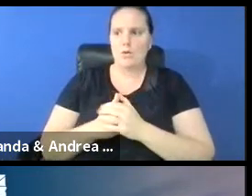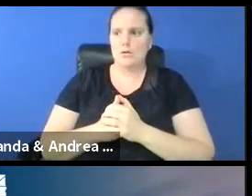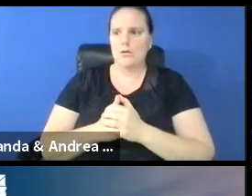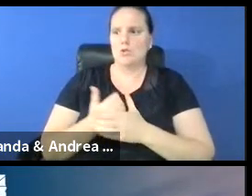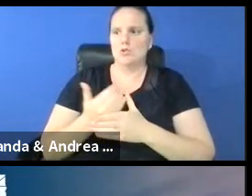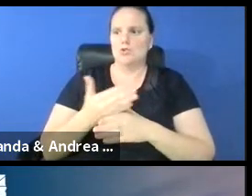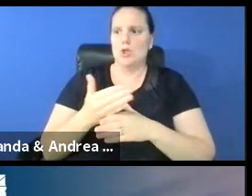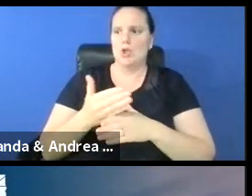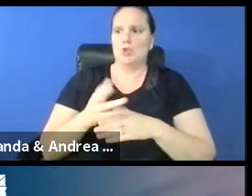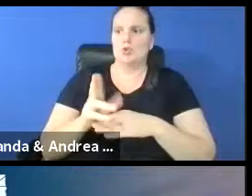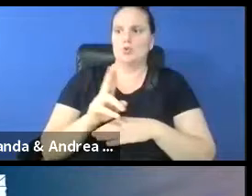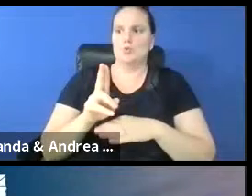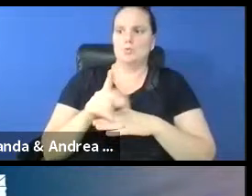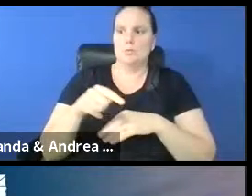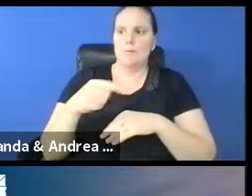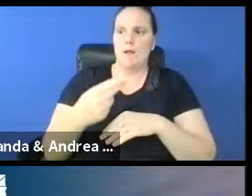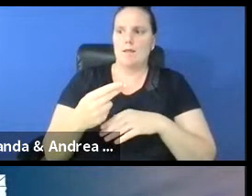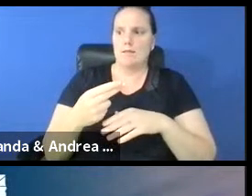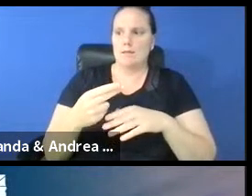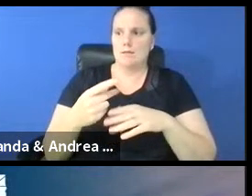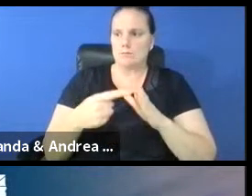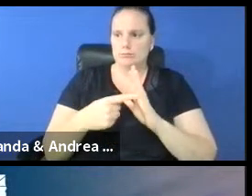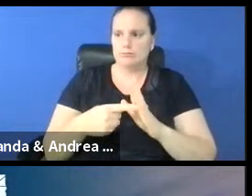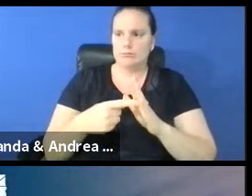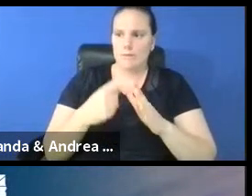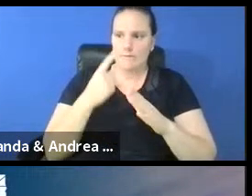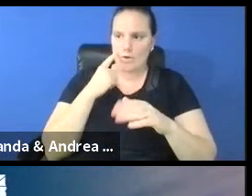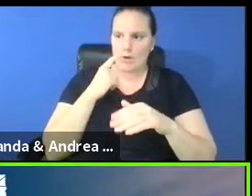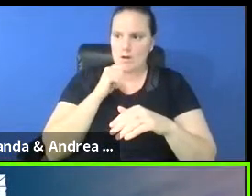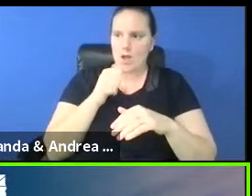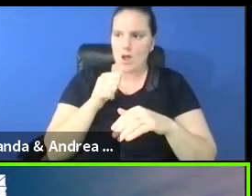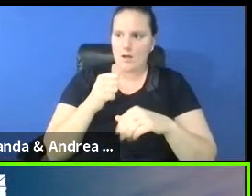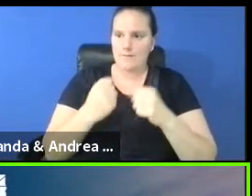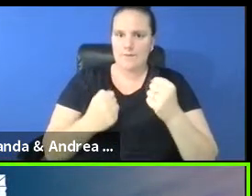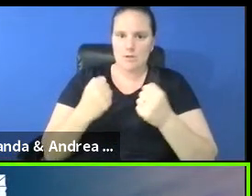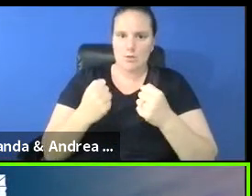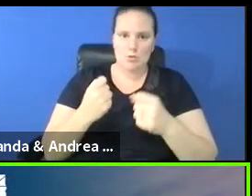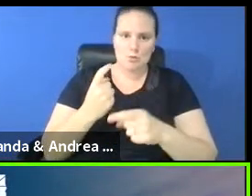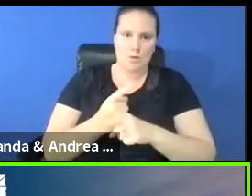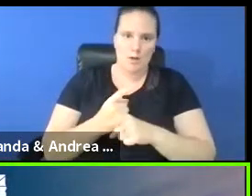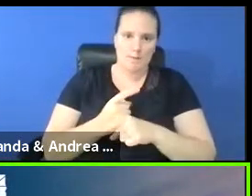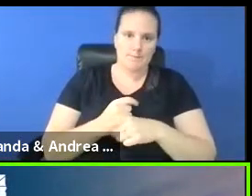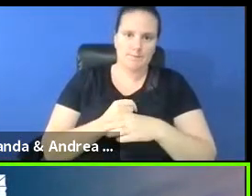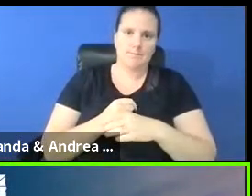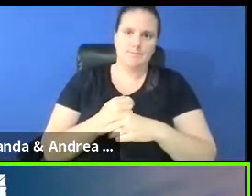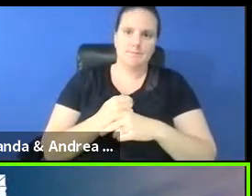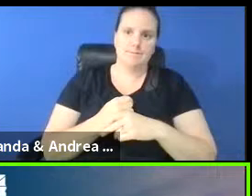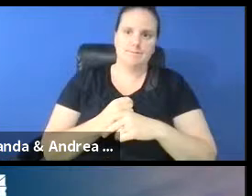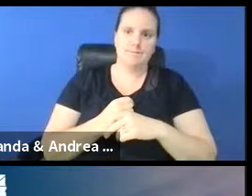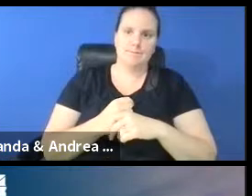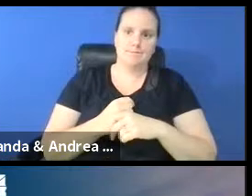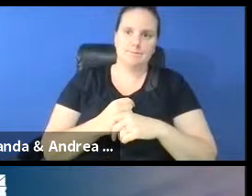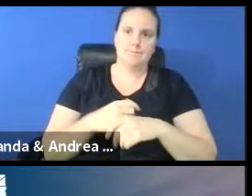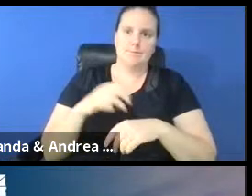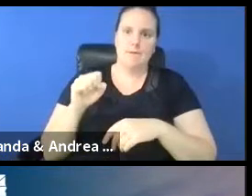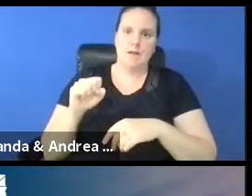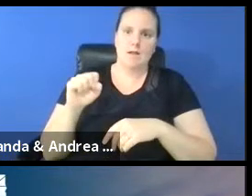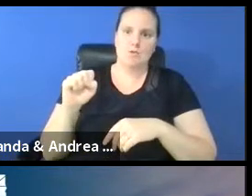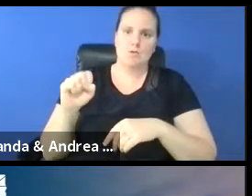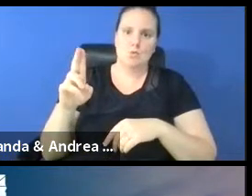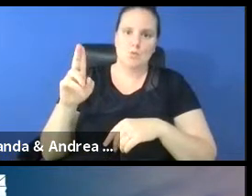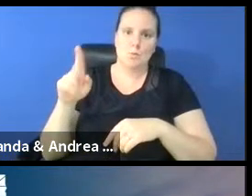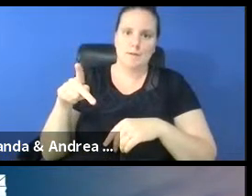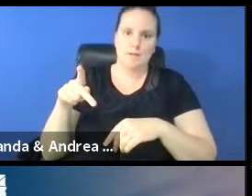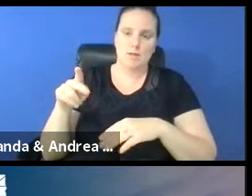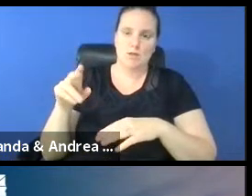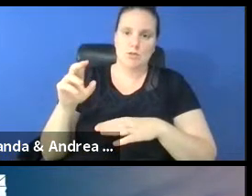be dedicated to non-motorized as well, or non-vehicle? Correct. So anything on the SUP, that's shared